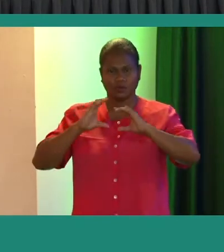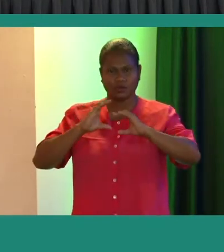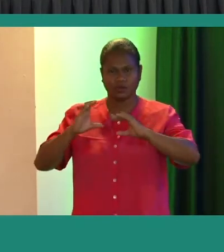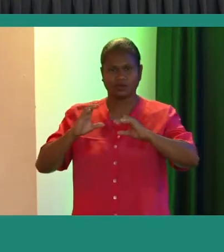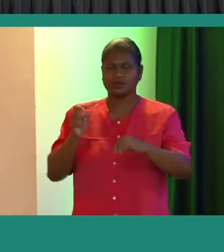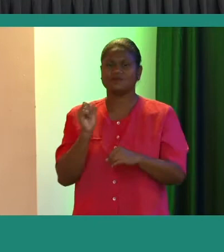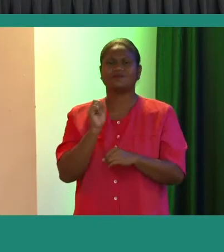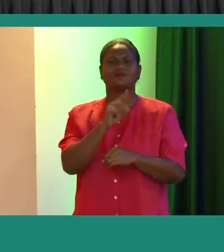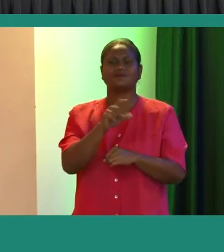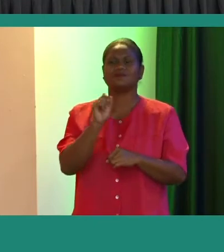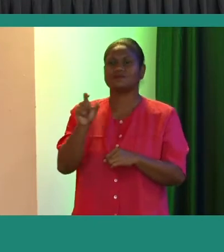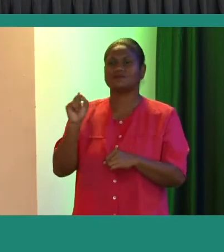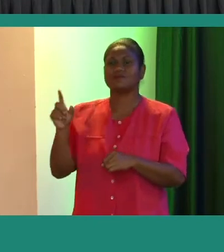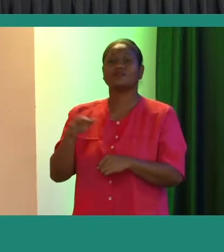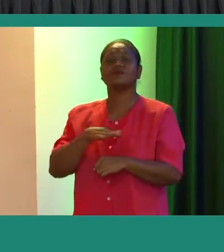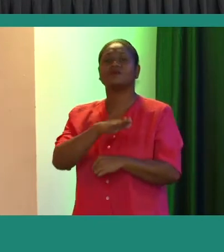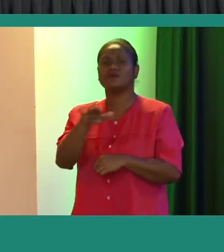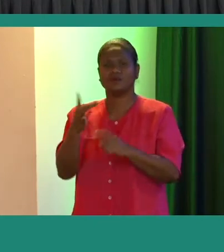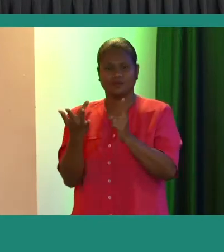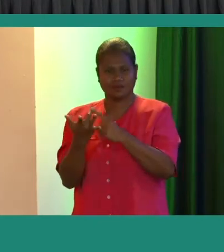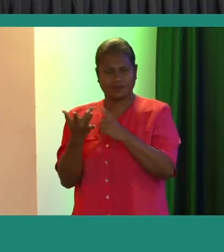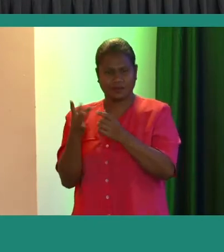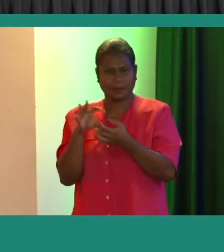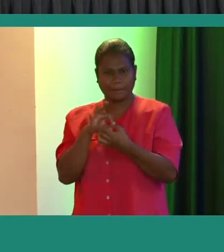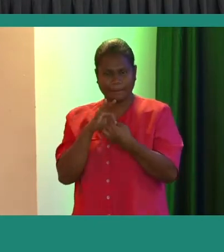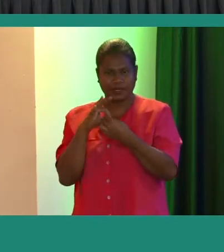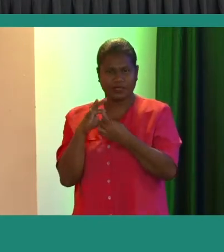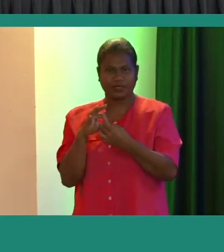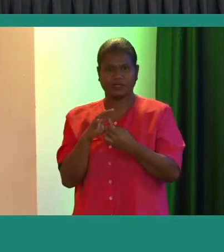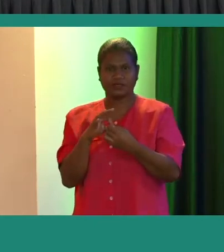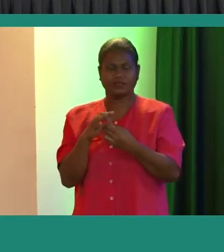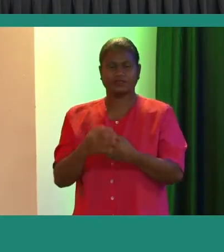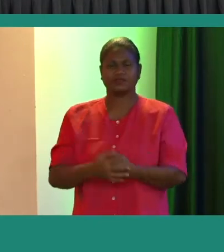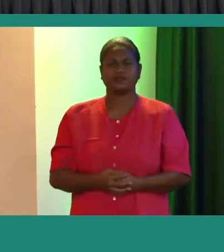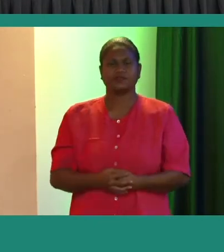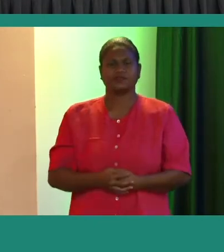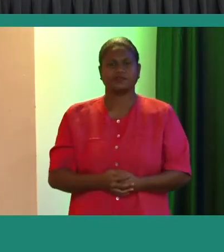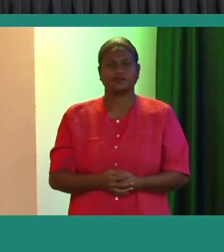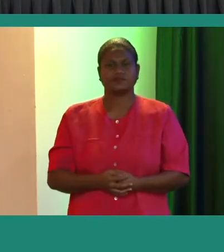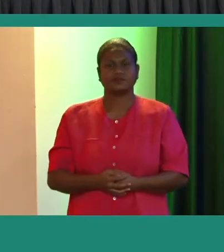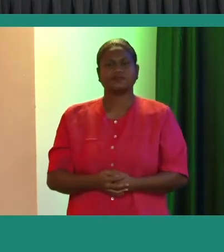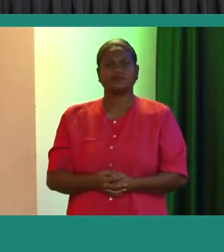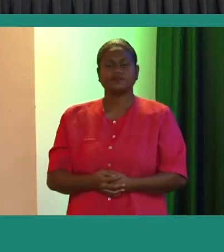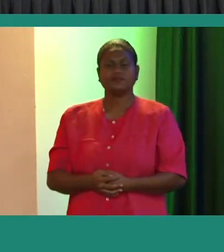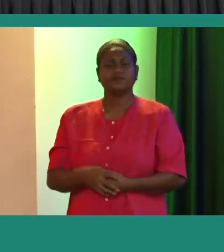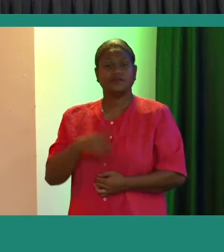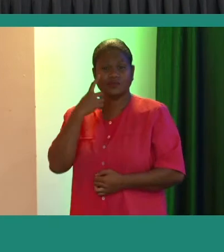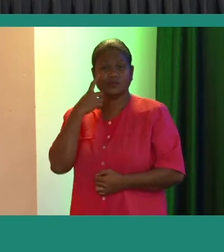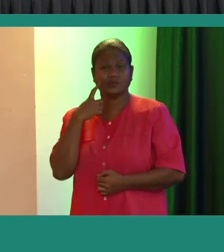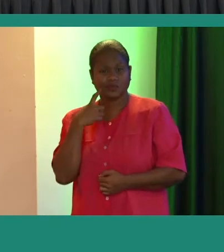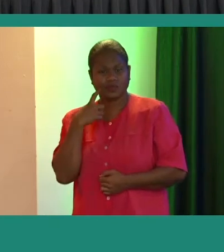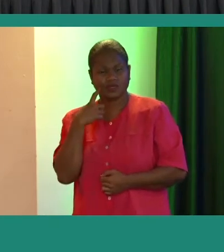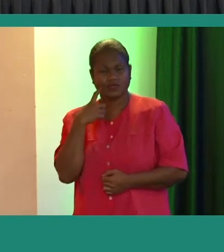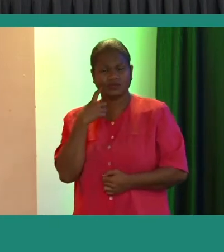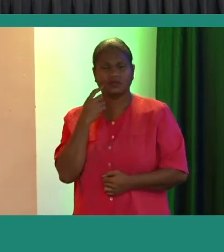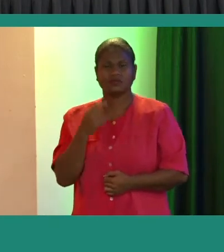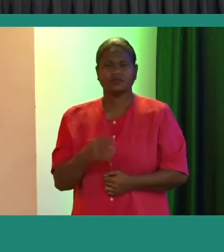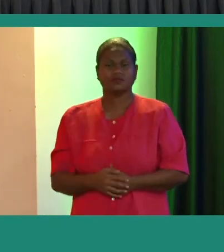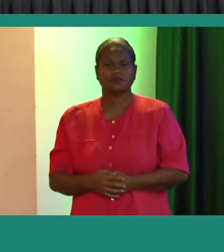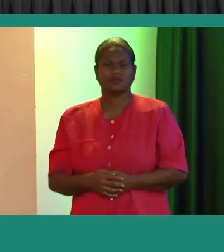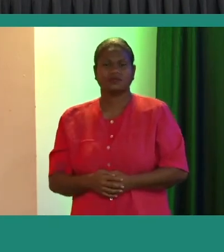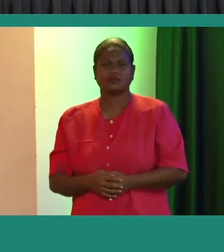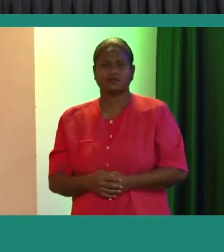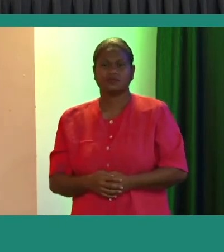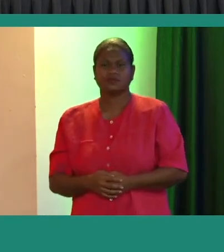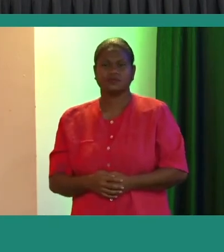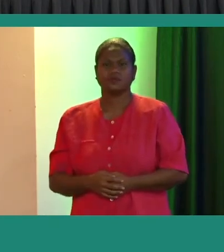wider partners, especially to drive it to within the areas